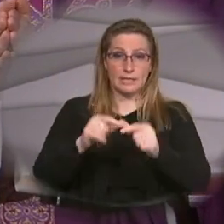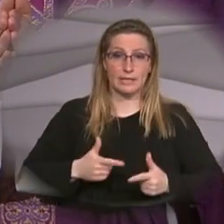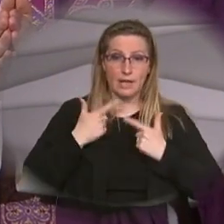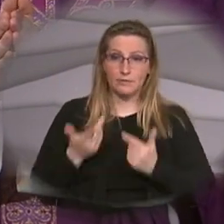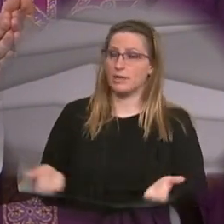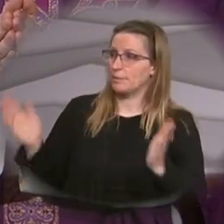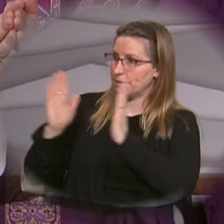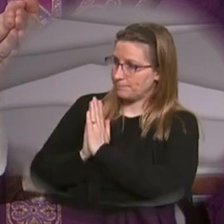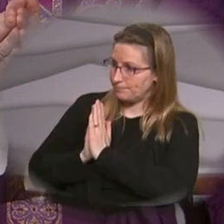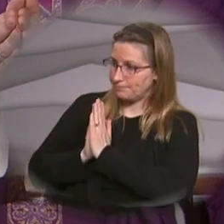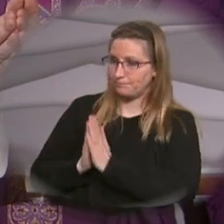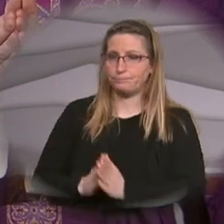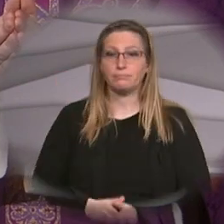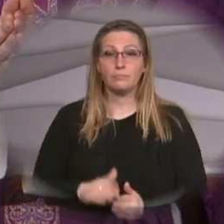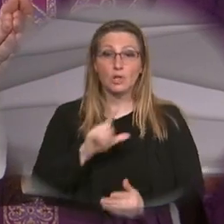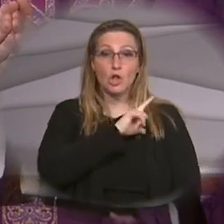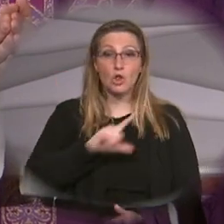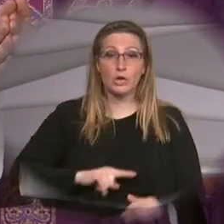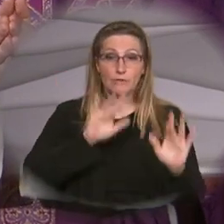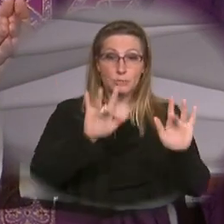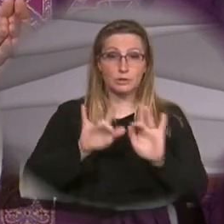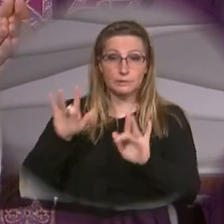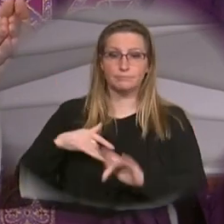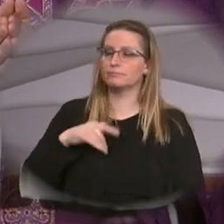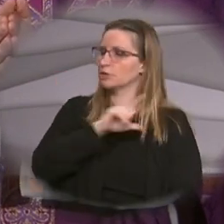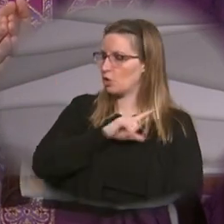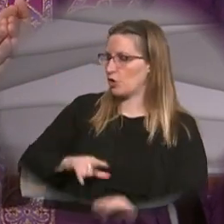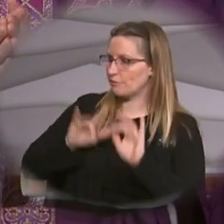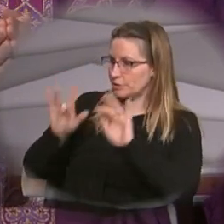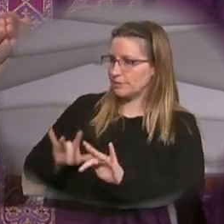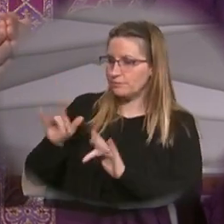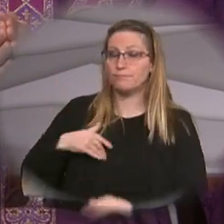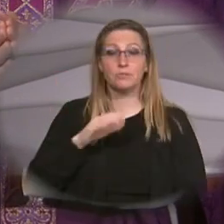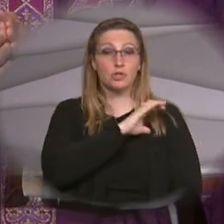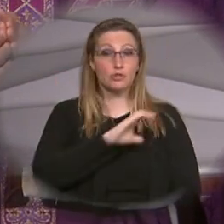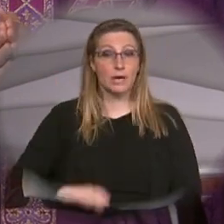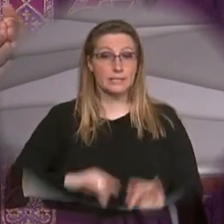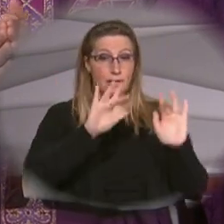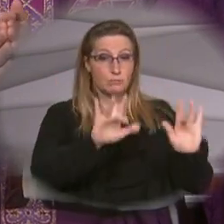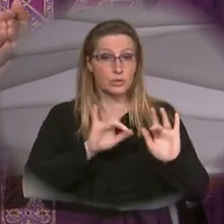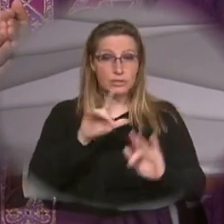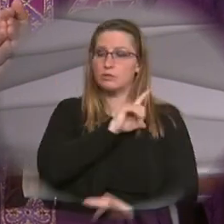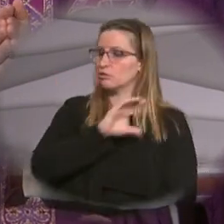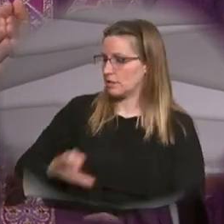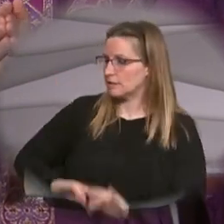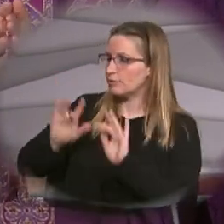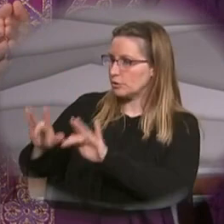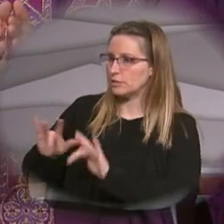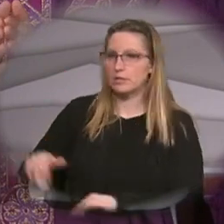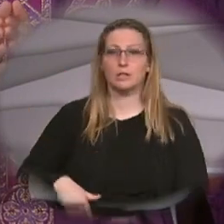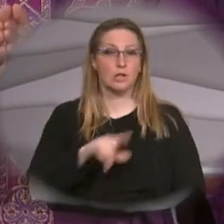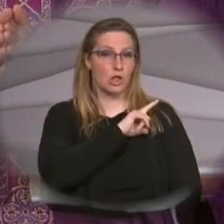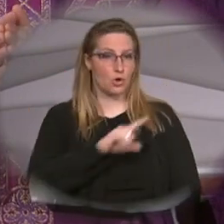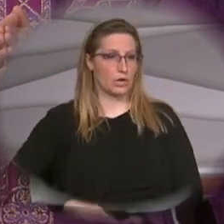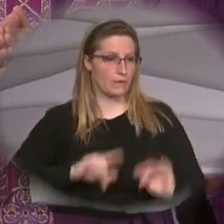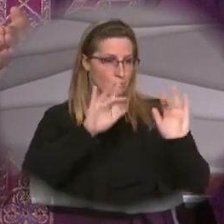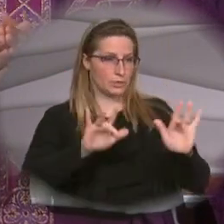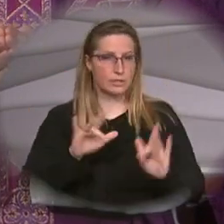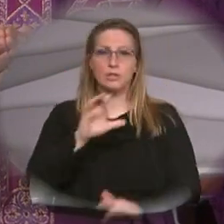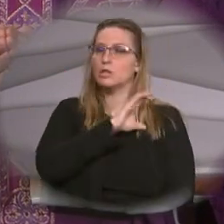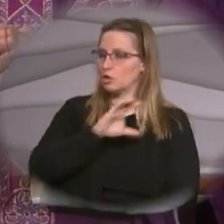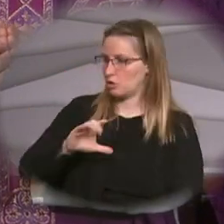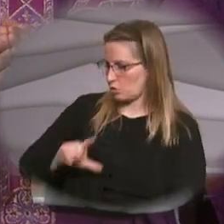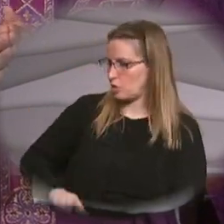everlasting life amen Lord have mercy Lord have mercy Christ have mercy Christ have mercy Lord have